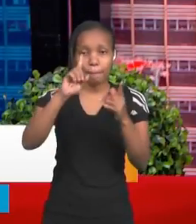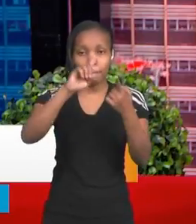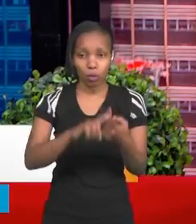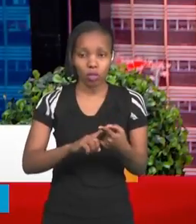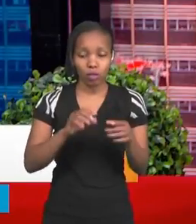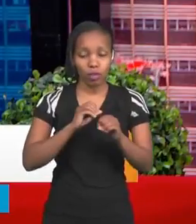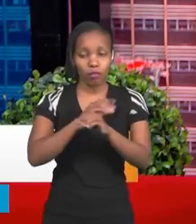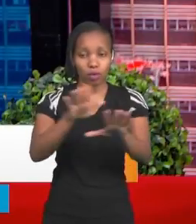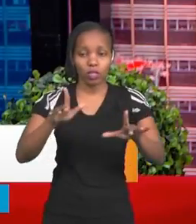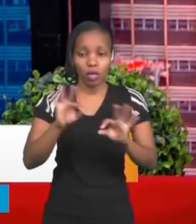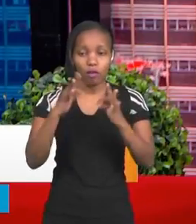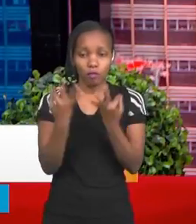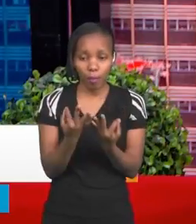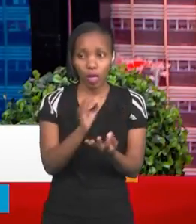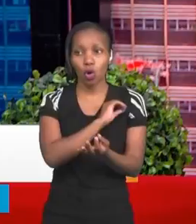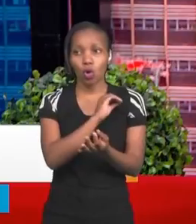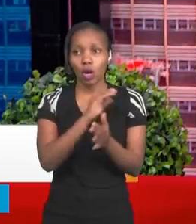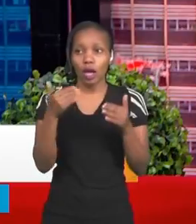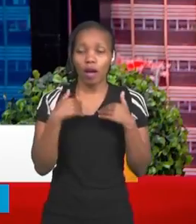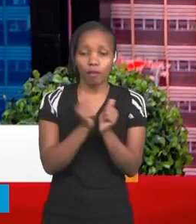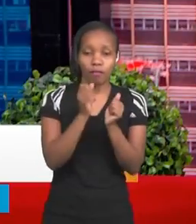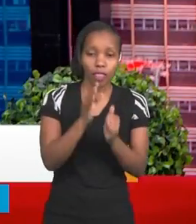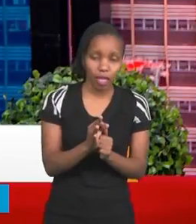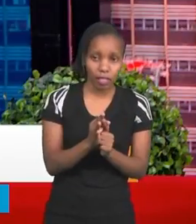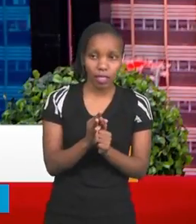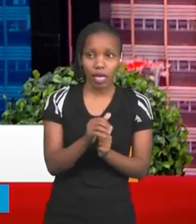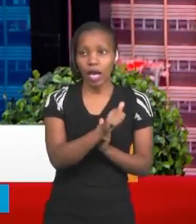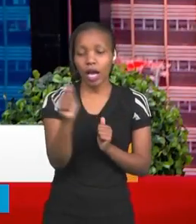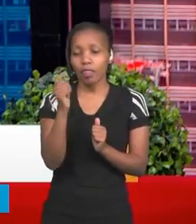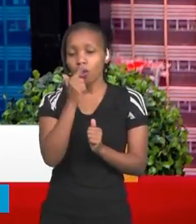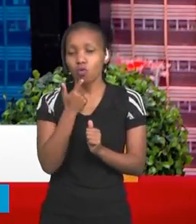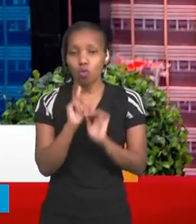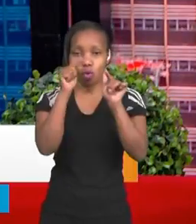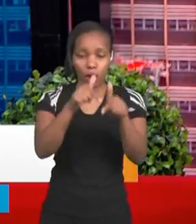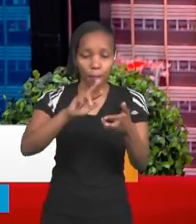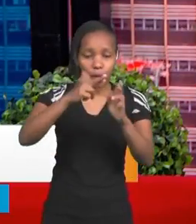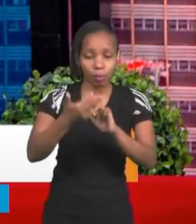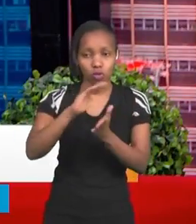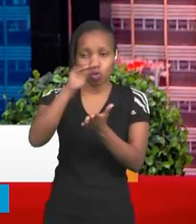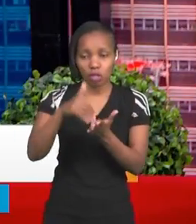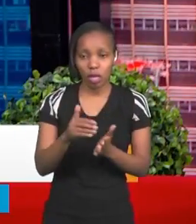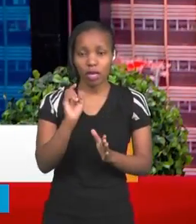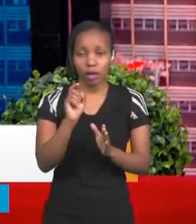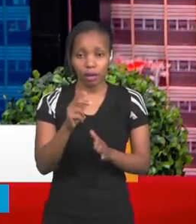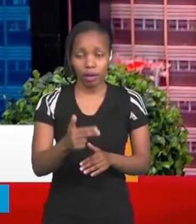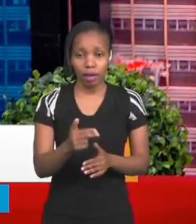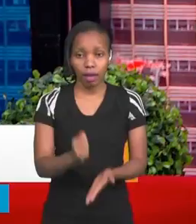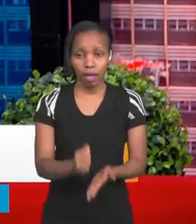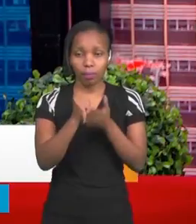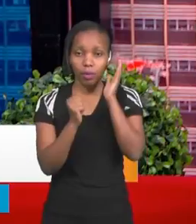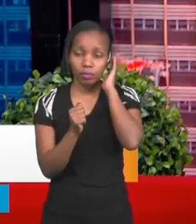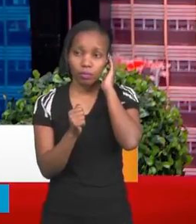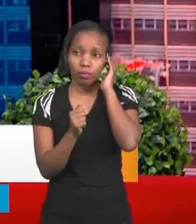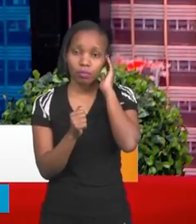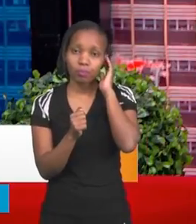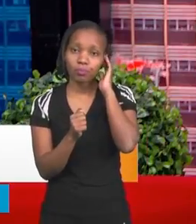families. And we now have another 13 that have come on board for the process. Wow. So we realize the demand is very high. Now, the only